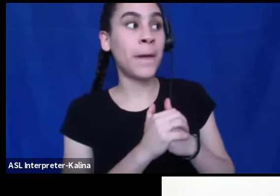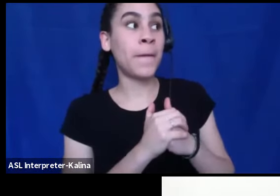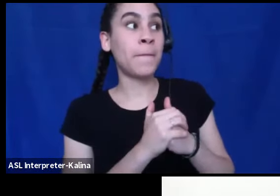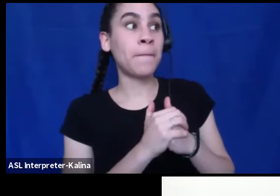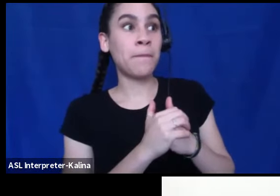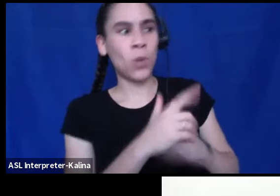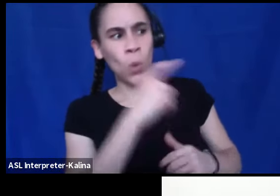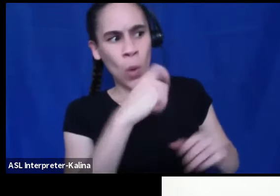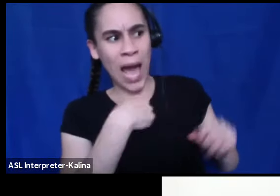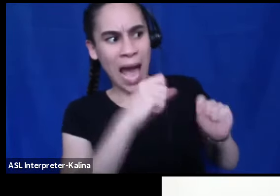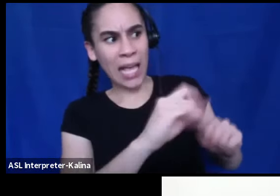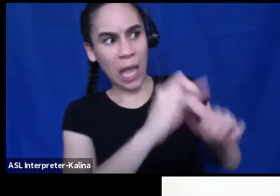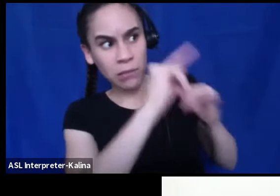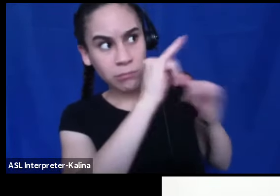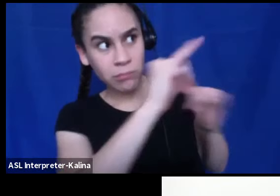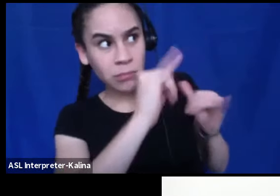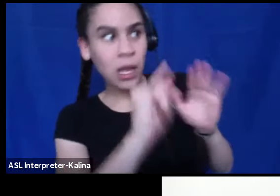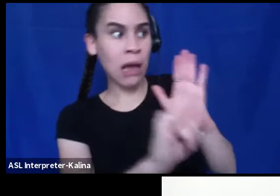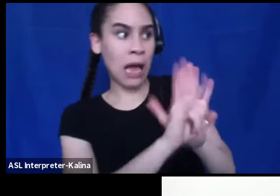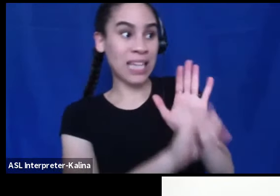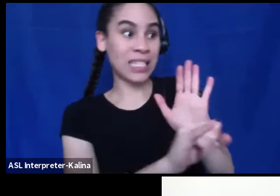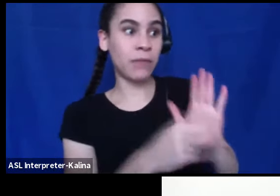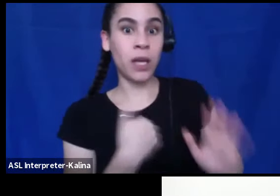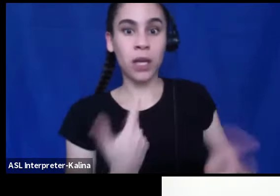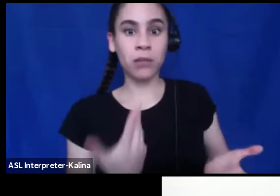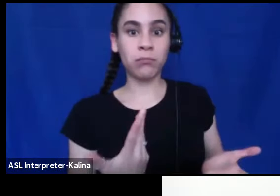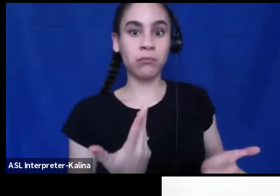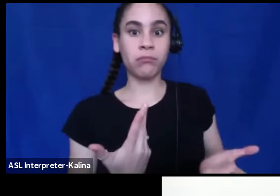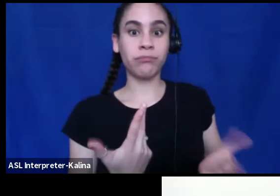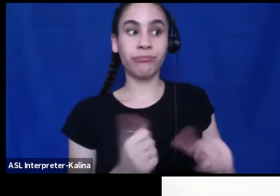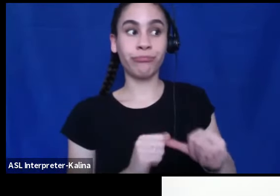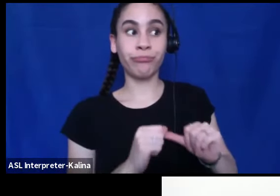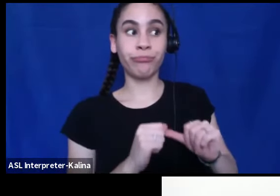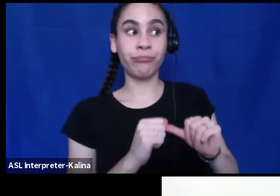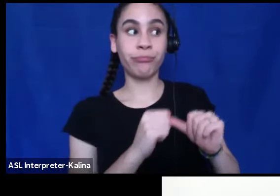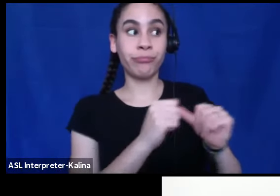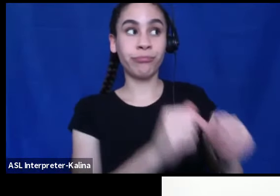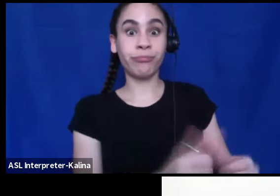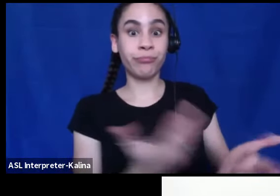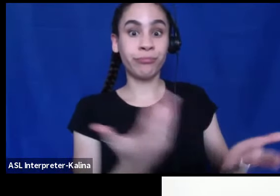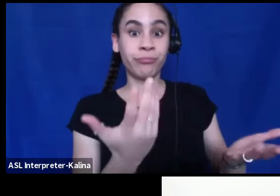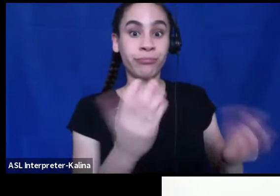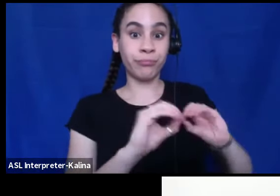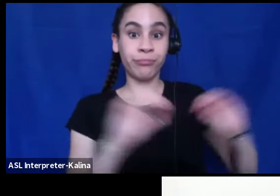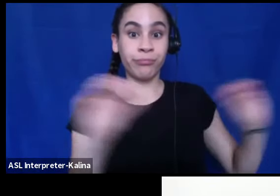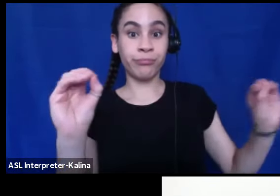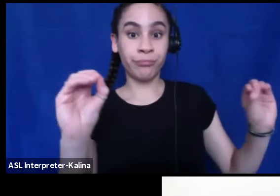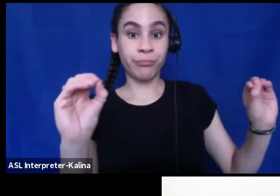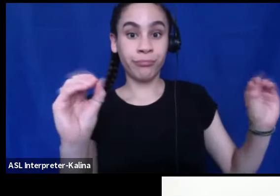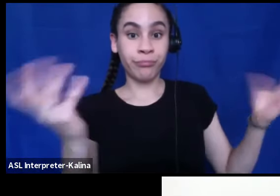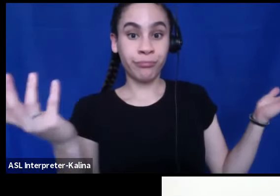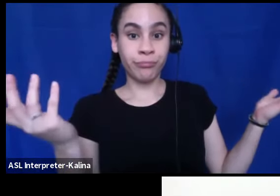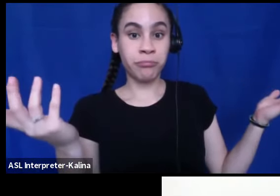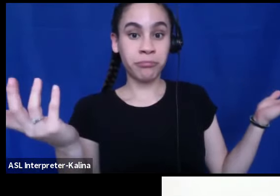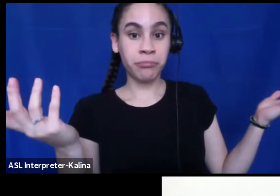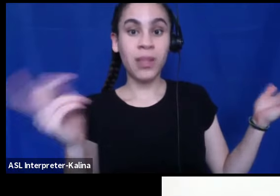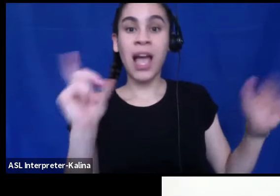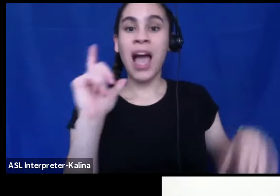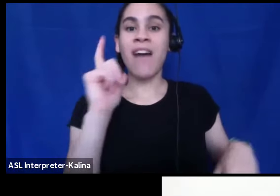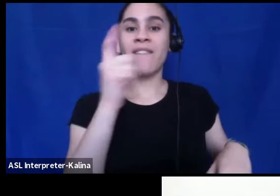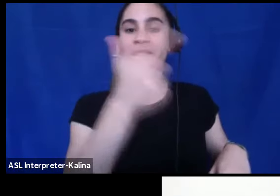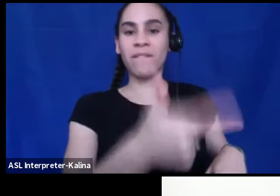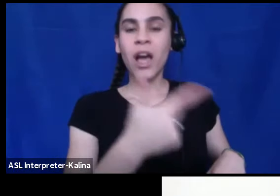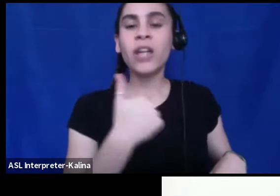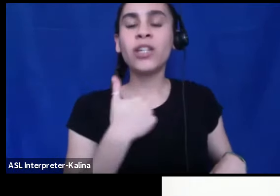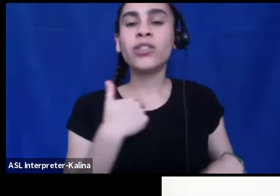to or I could identify with. I kept not seeing it. And then eventually I met Jenny Leigh